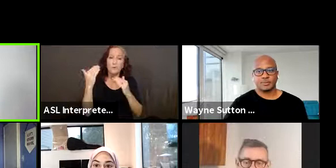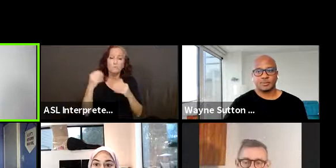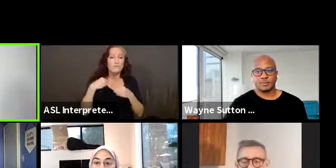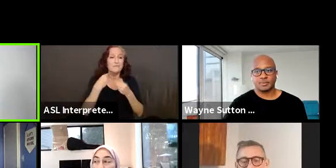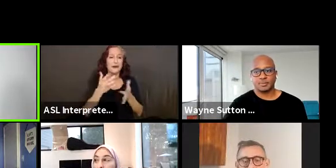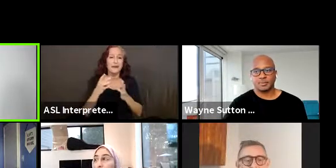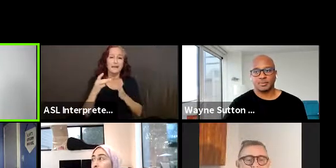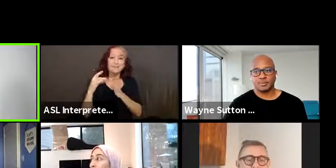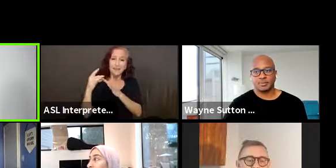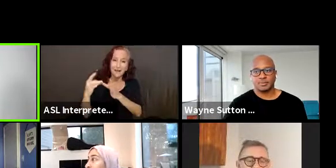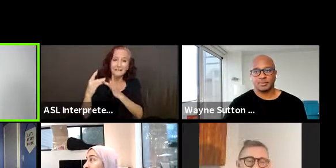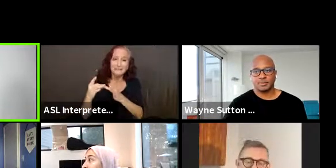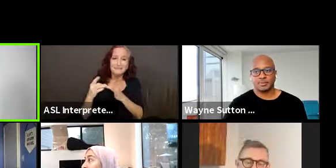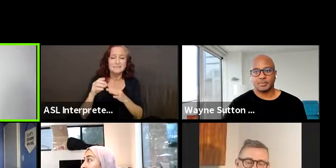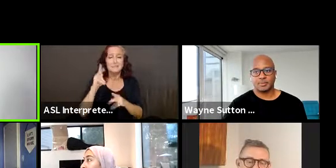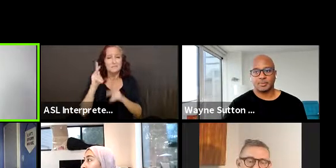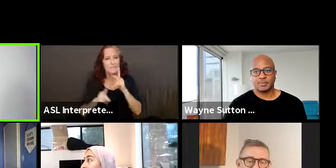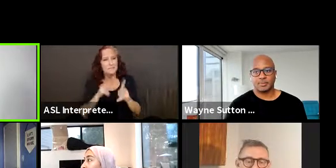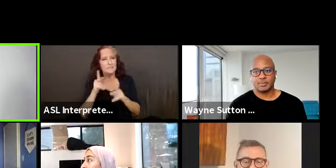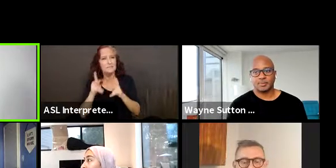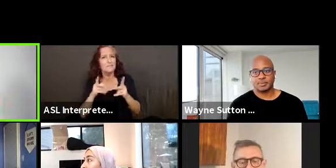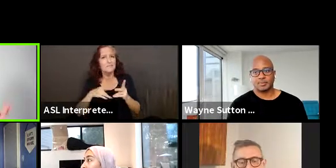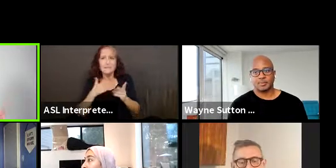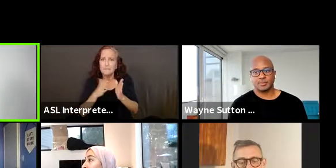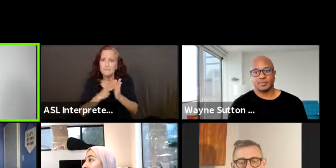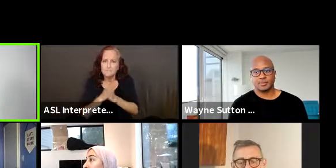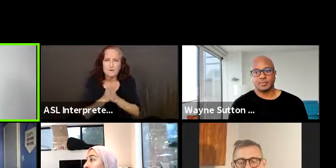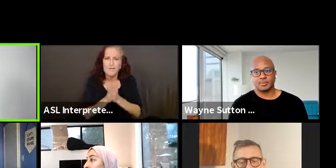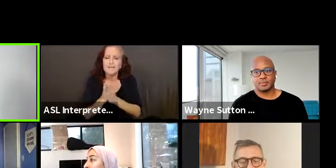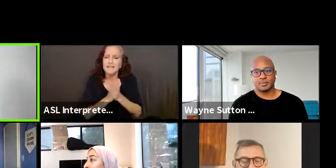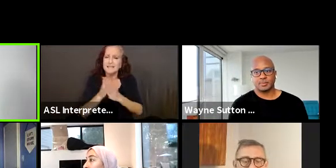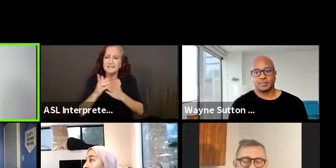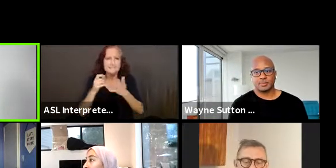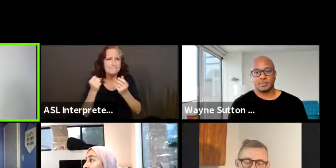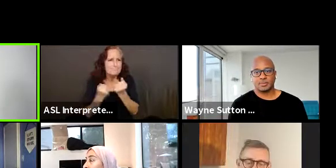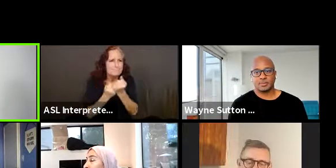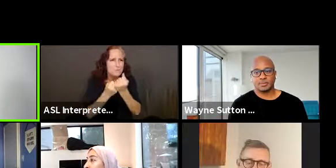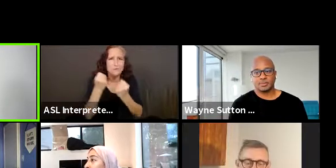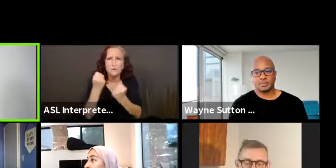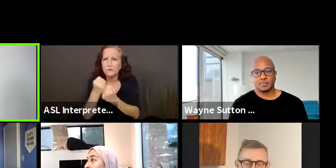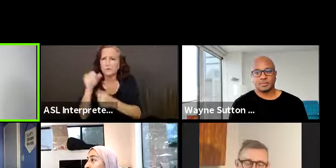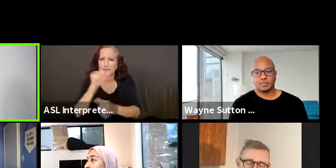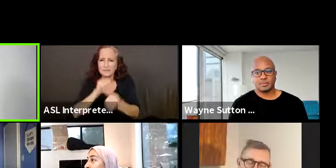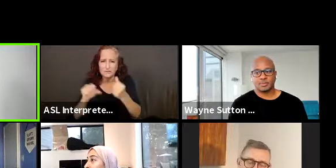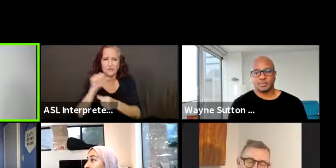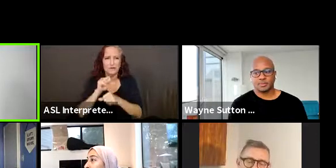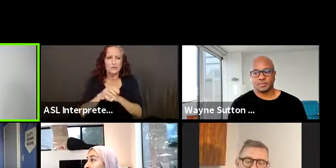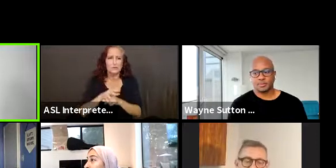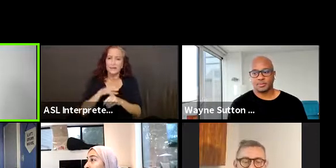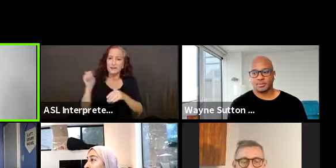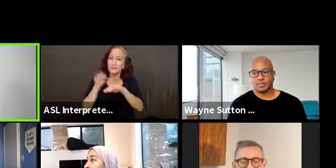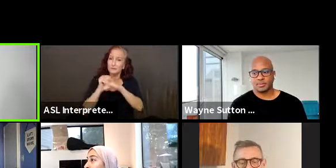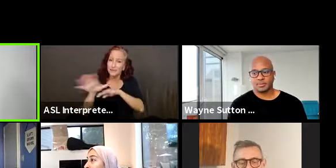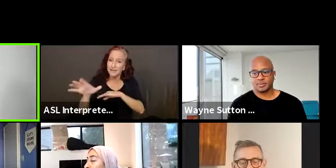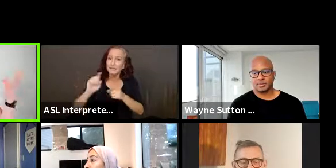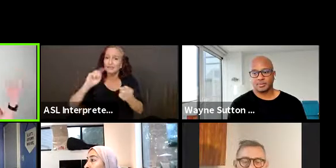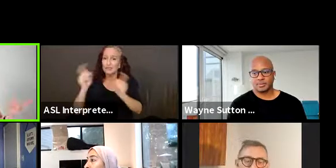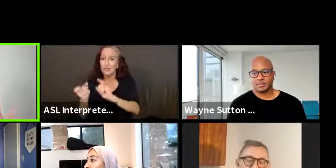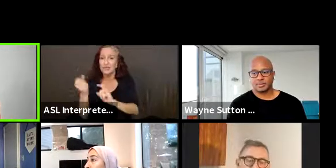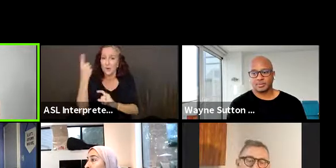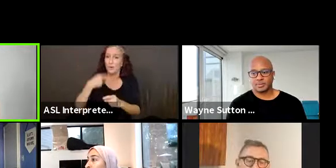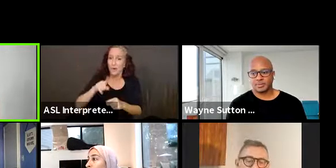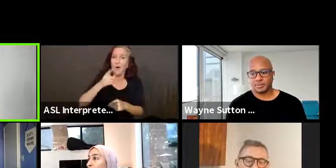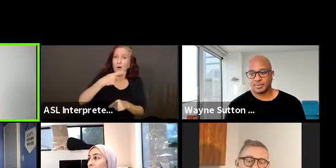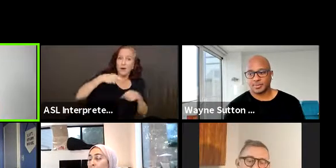questions, motivating people to be better humans and for each other, and to create change while I sleep, while we all